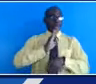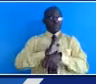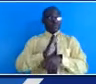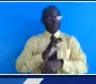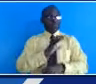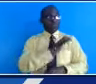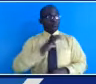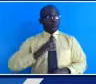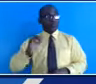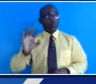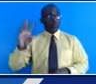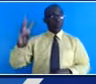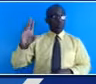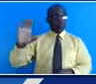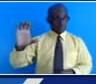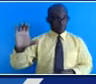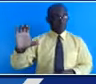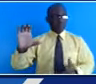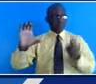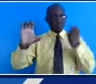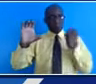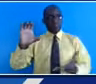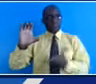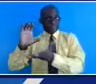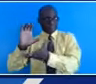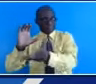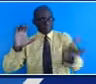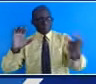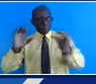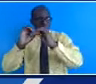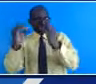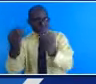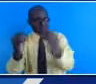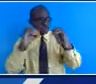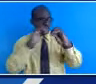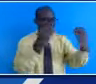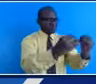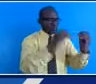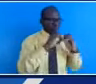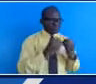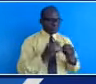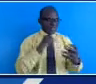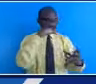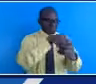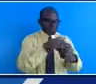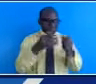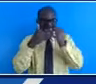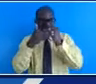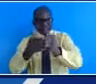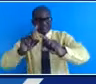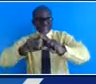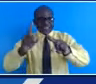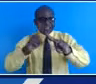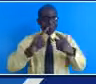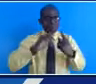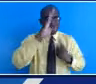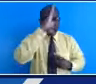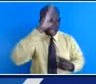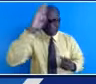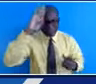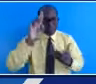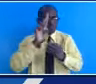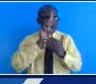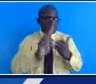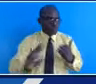multi-international companies that call Westchester home to all the hospitals and universities, biotech firms, professional service firms. We have